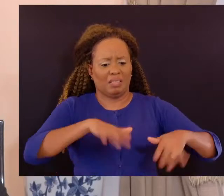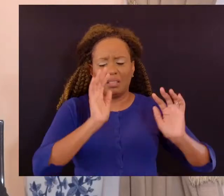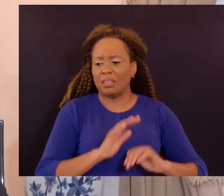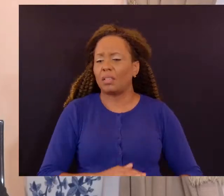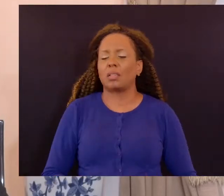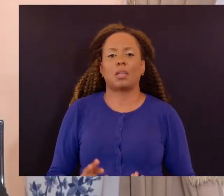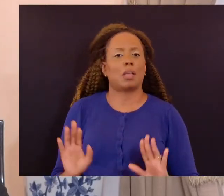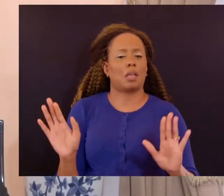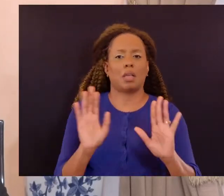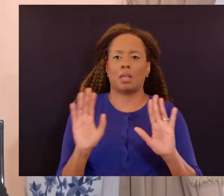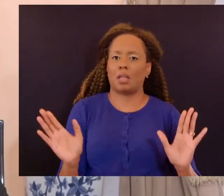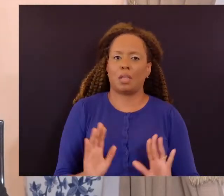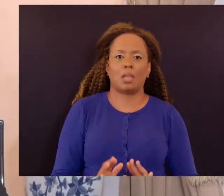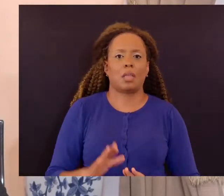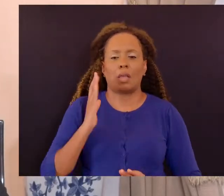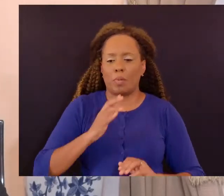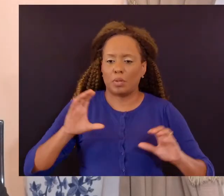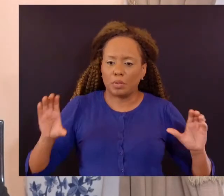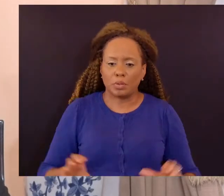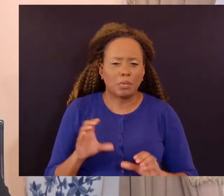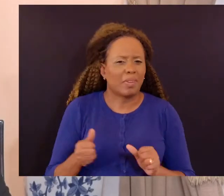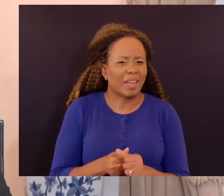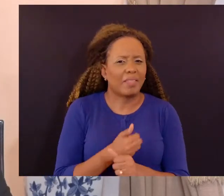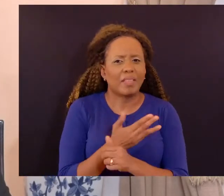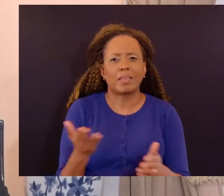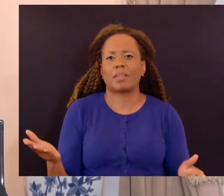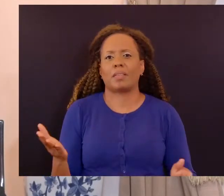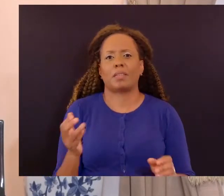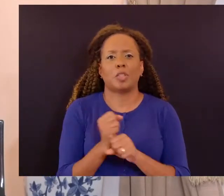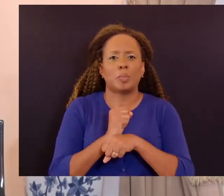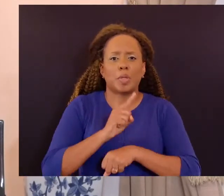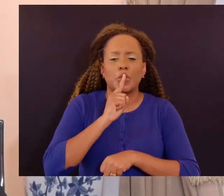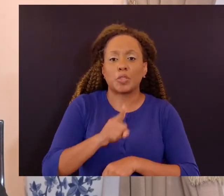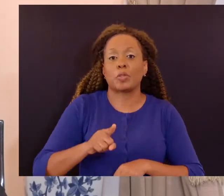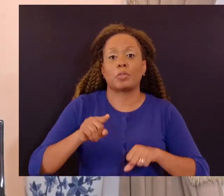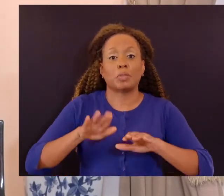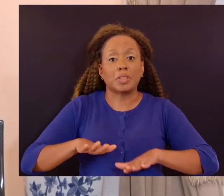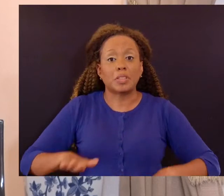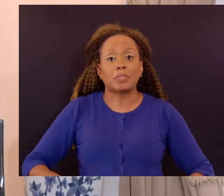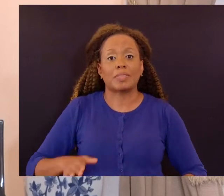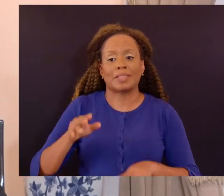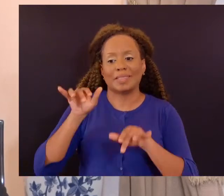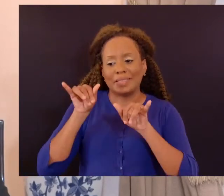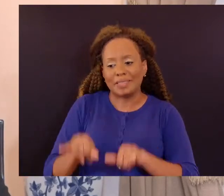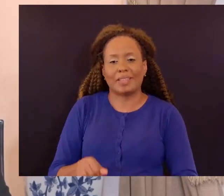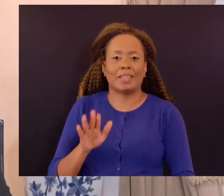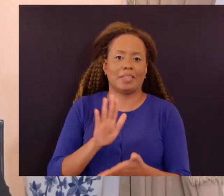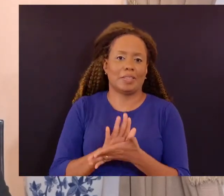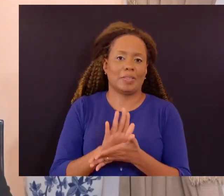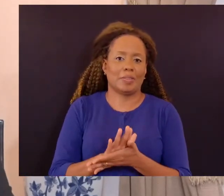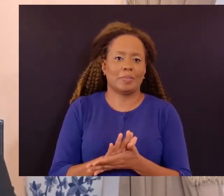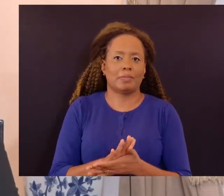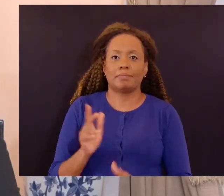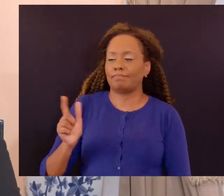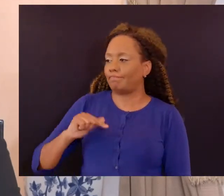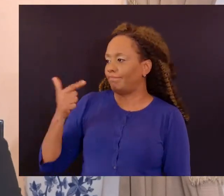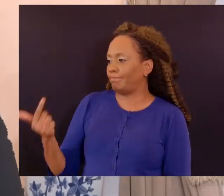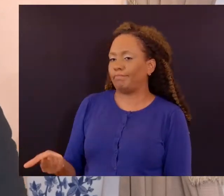we are going to do whatever we can to keep the students in school. Dr. Rudder, if you can respond to the second question, please.